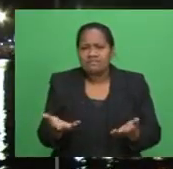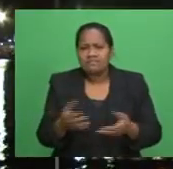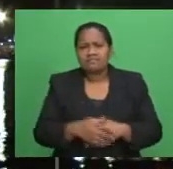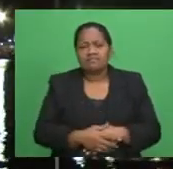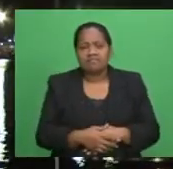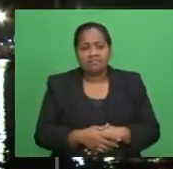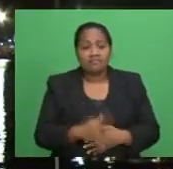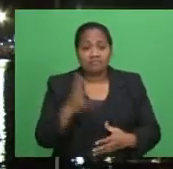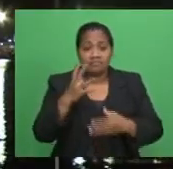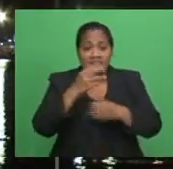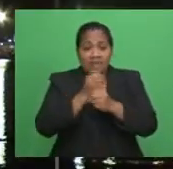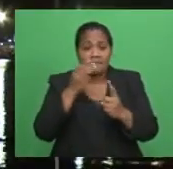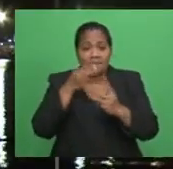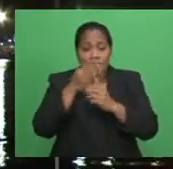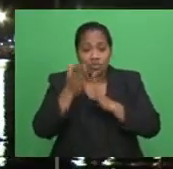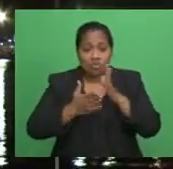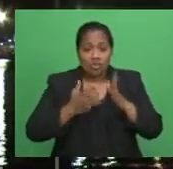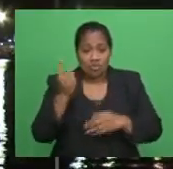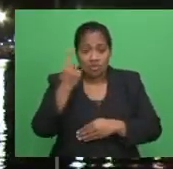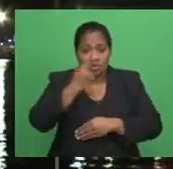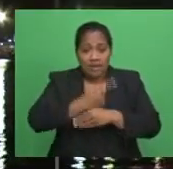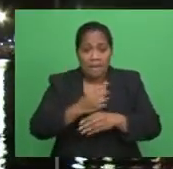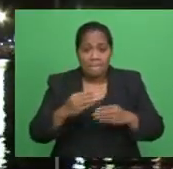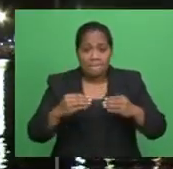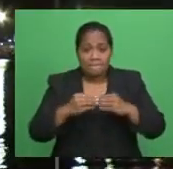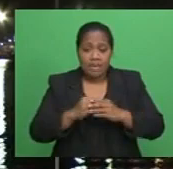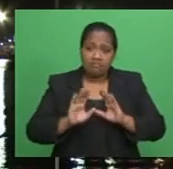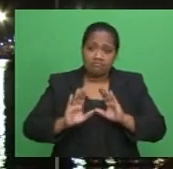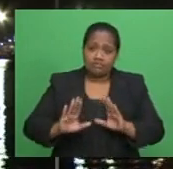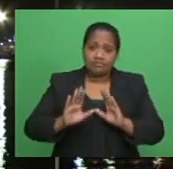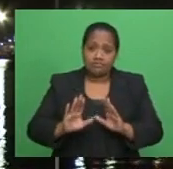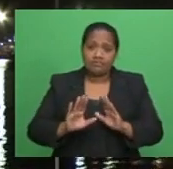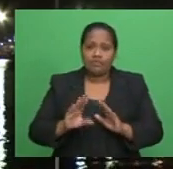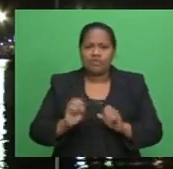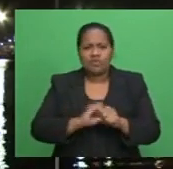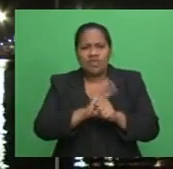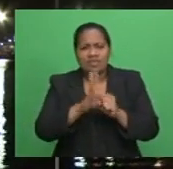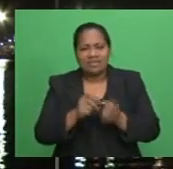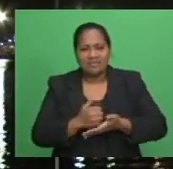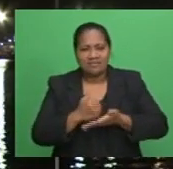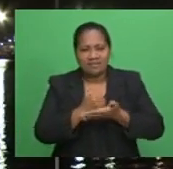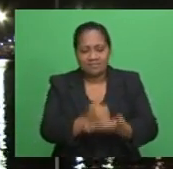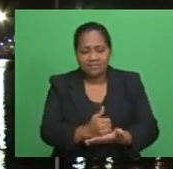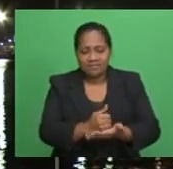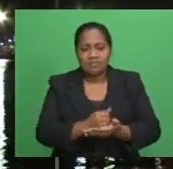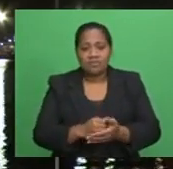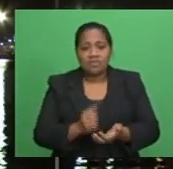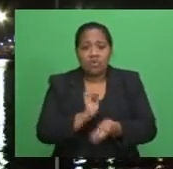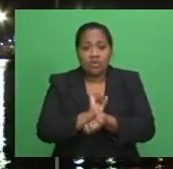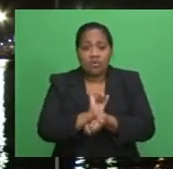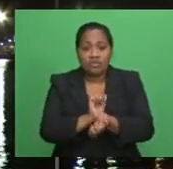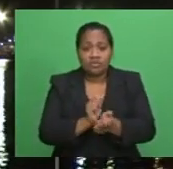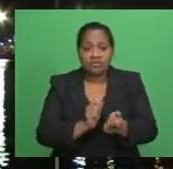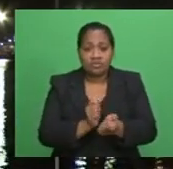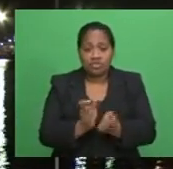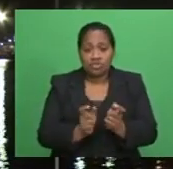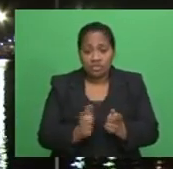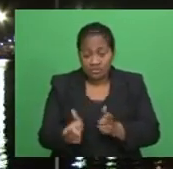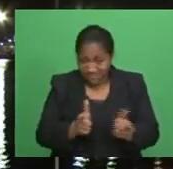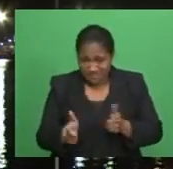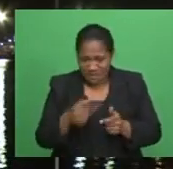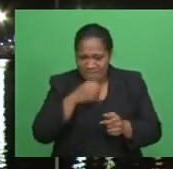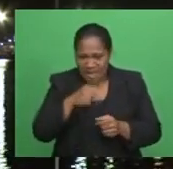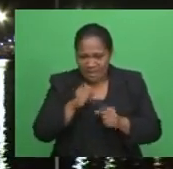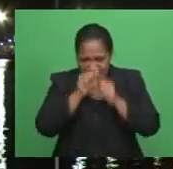Recapping the main stories for tonight, banks await direction on COVID-19 assistance. Corrections Service defends Nasila Sila rehabilitation